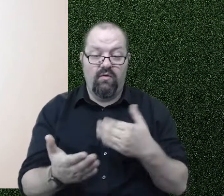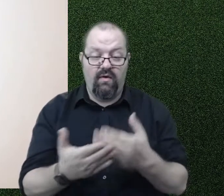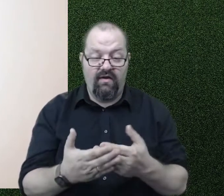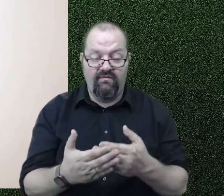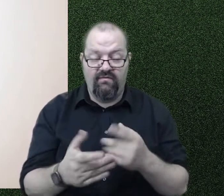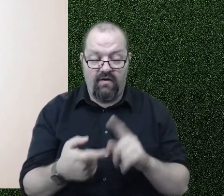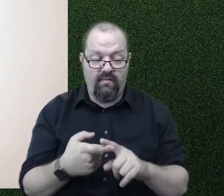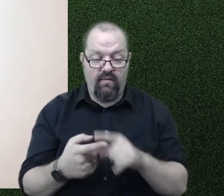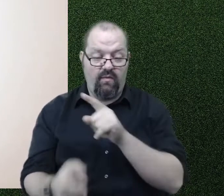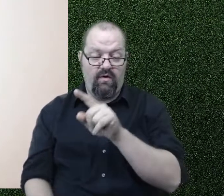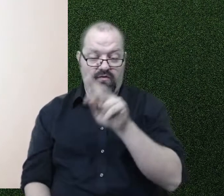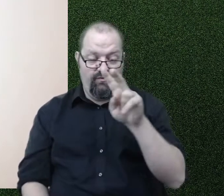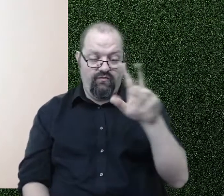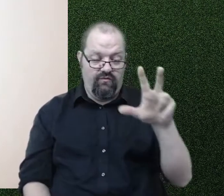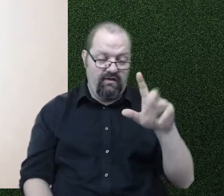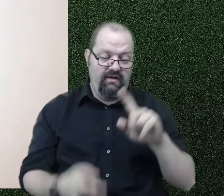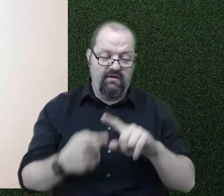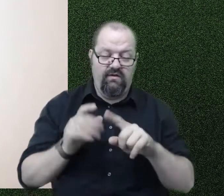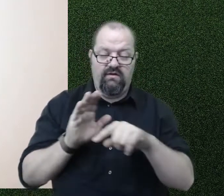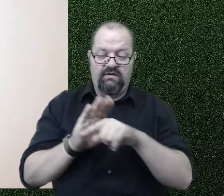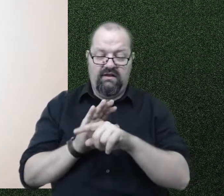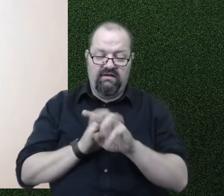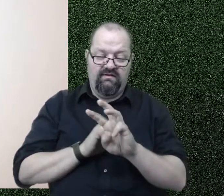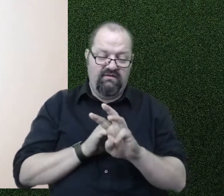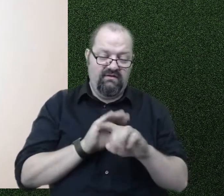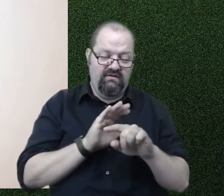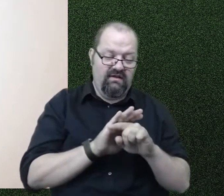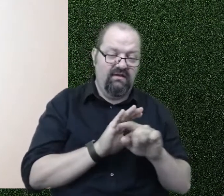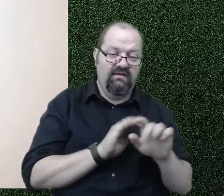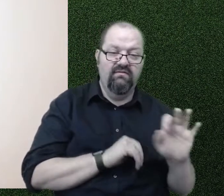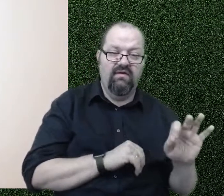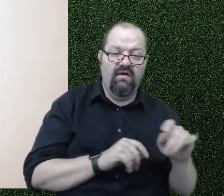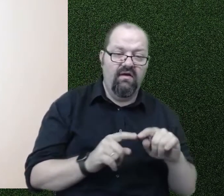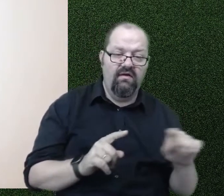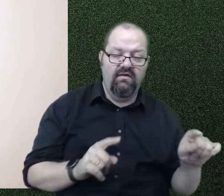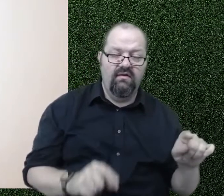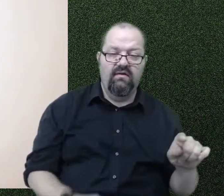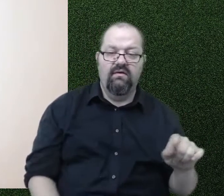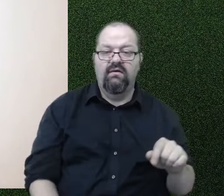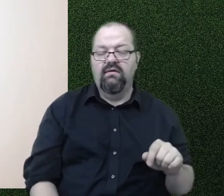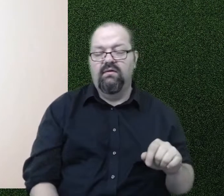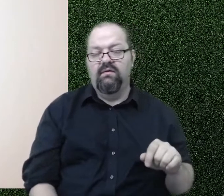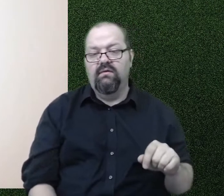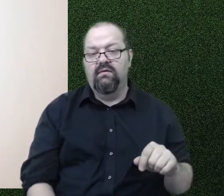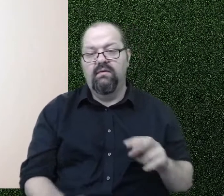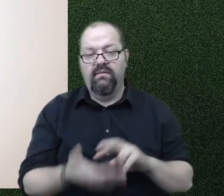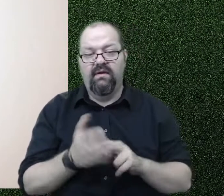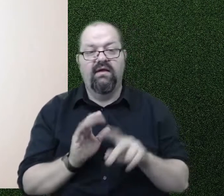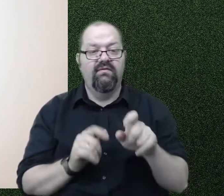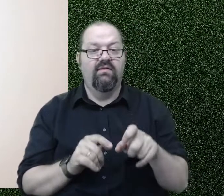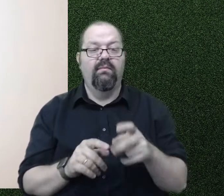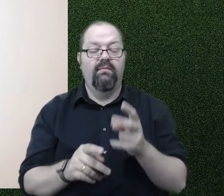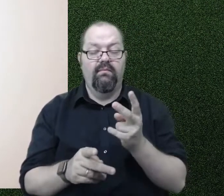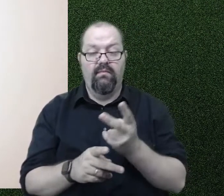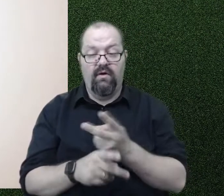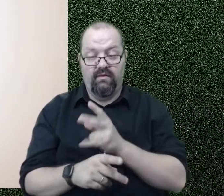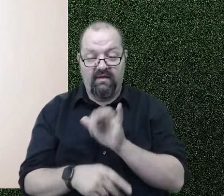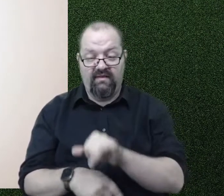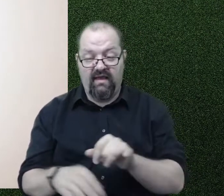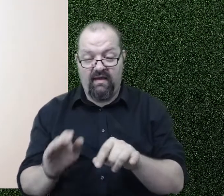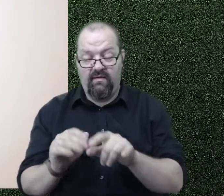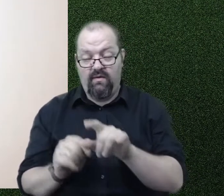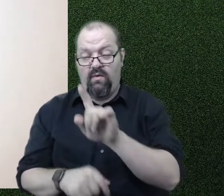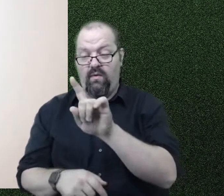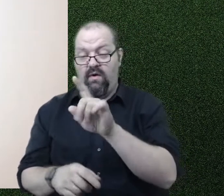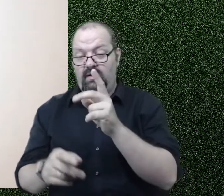-3, -6, 9, I have to multiply this x component by a -3. So if these